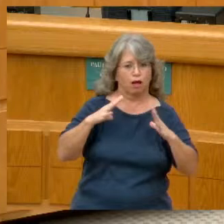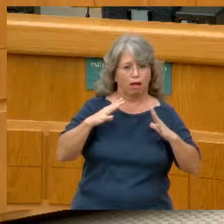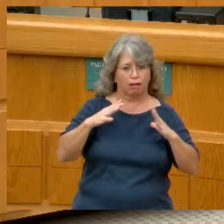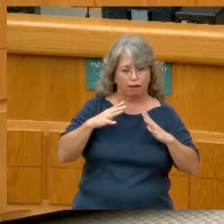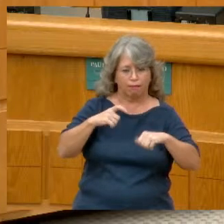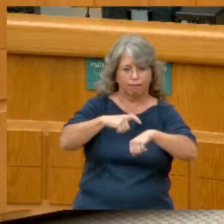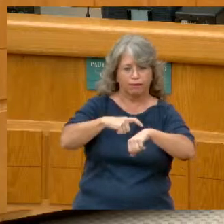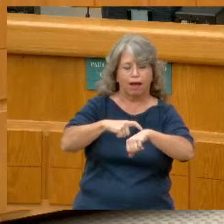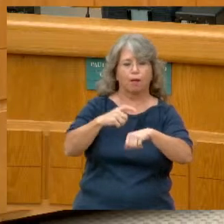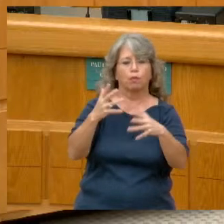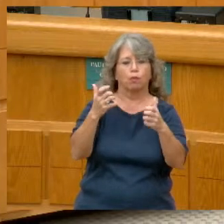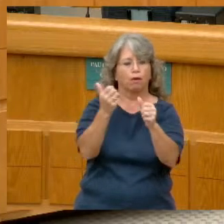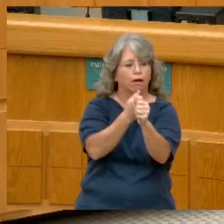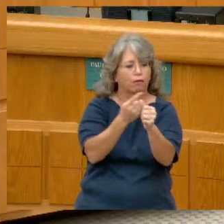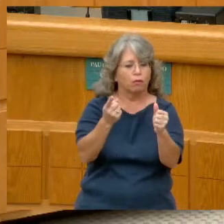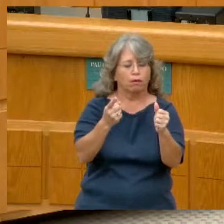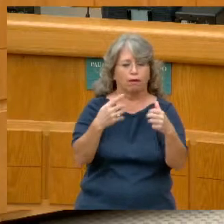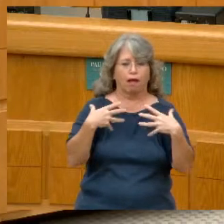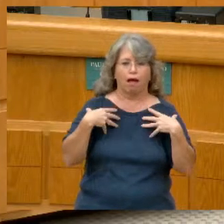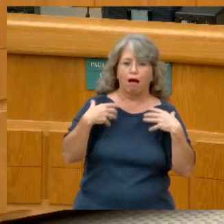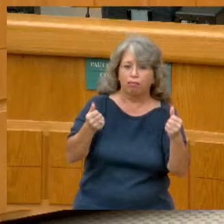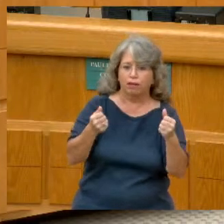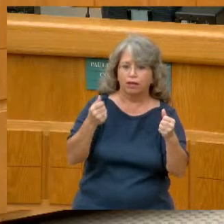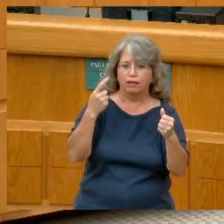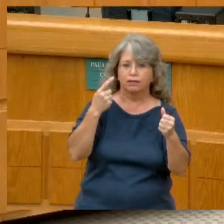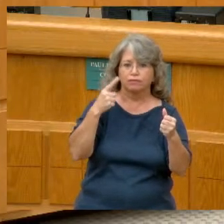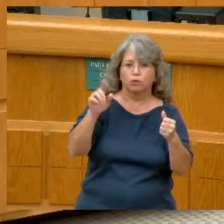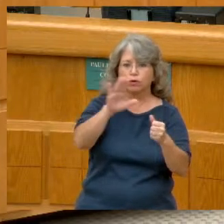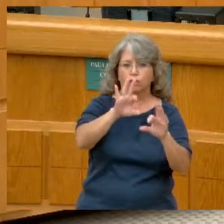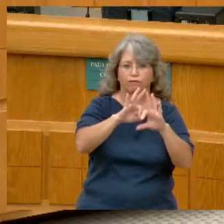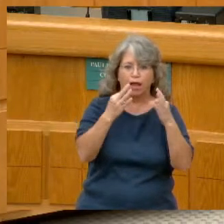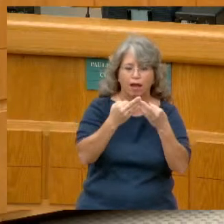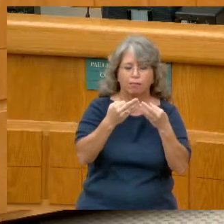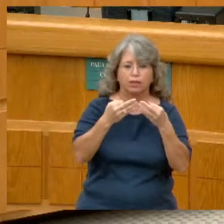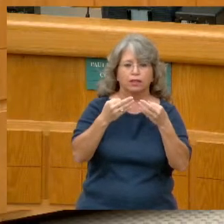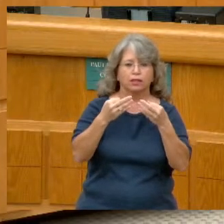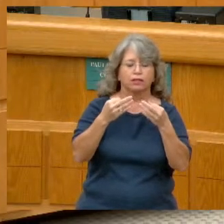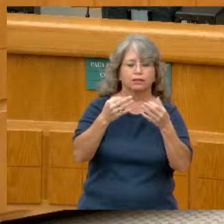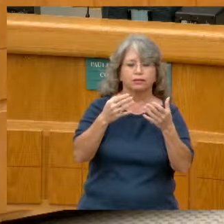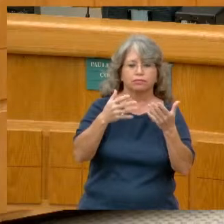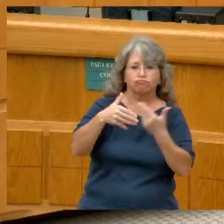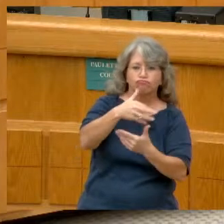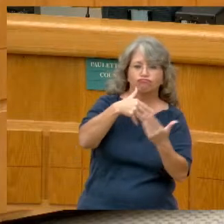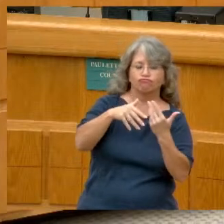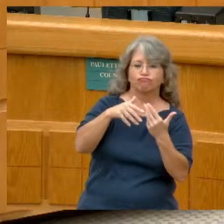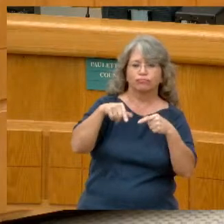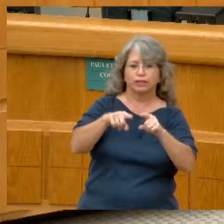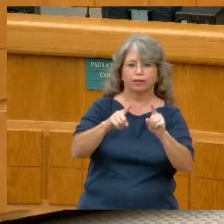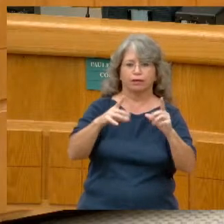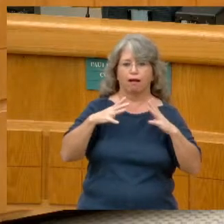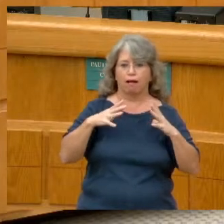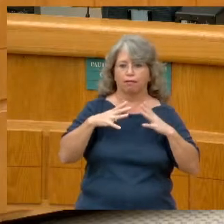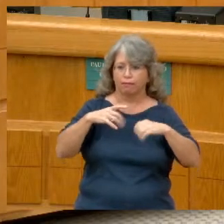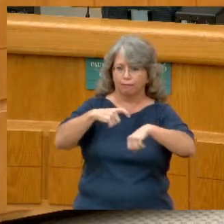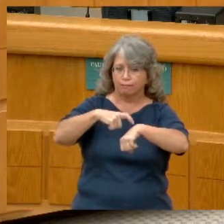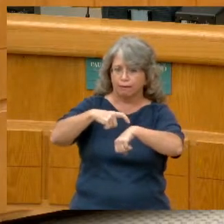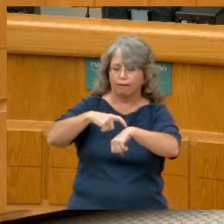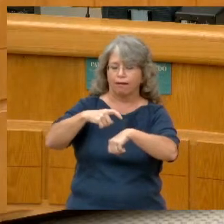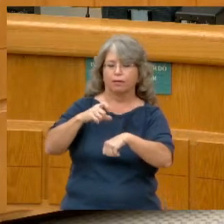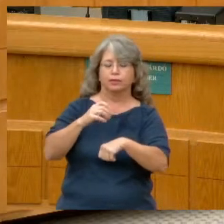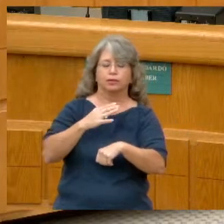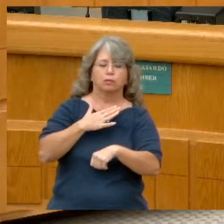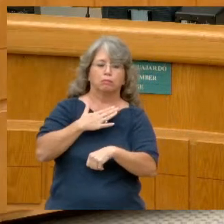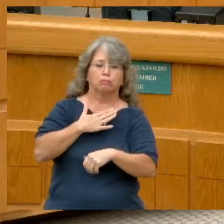healthy. And so you can have your families and things together for the holiday season. So please pay attention to what you're